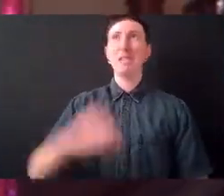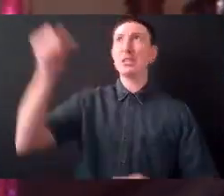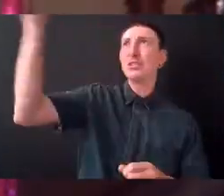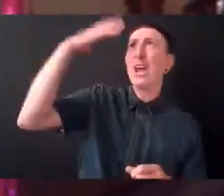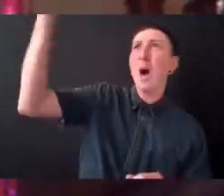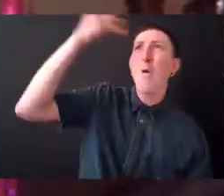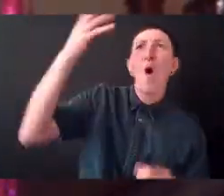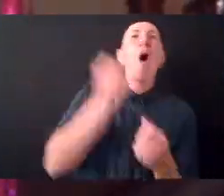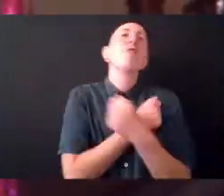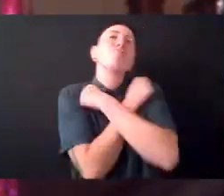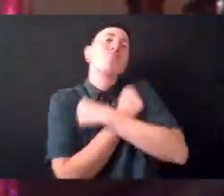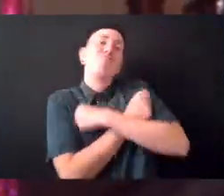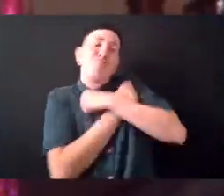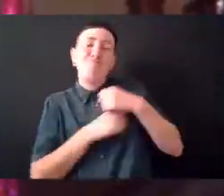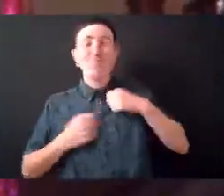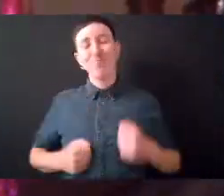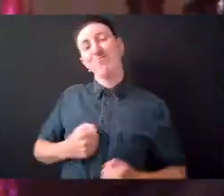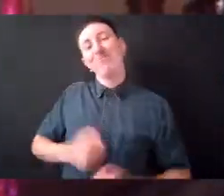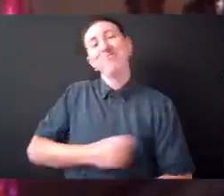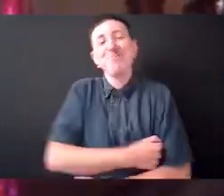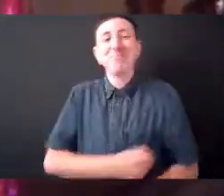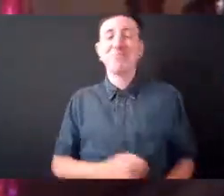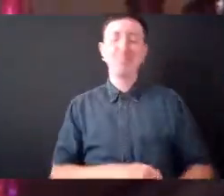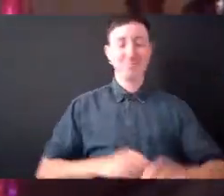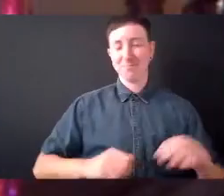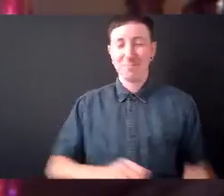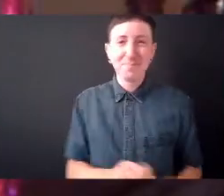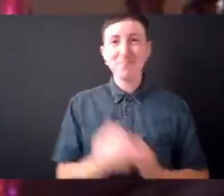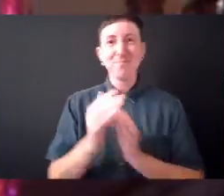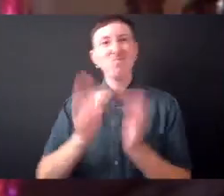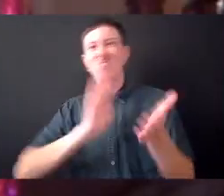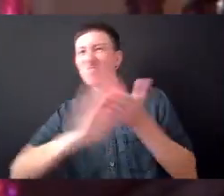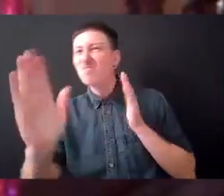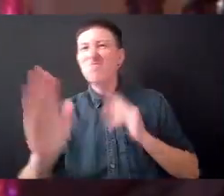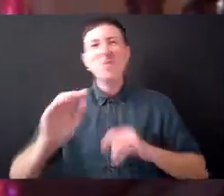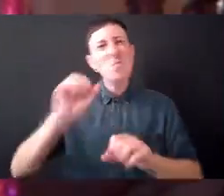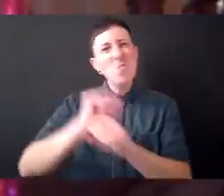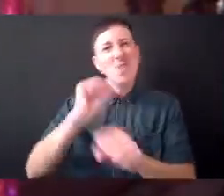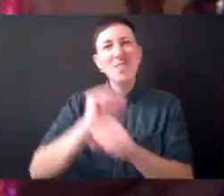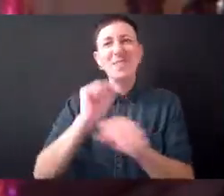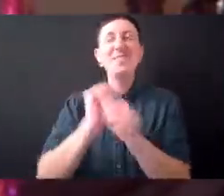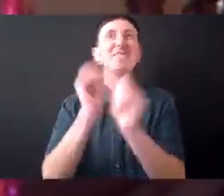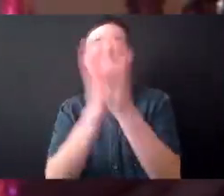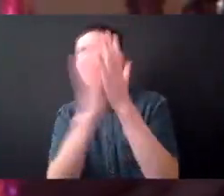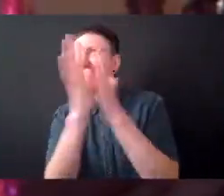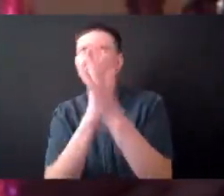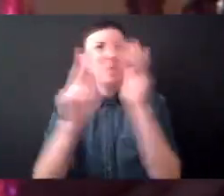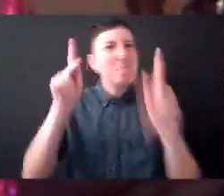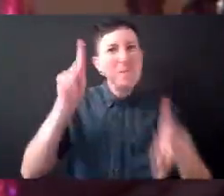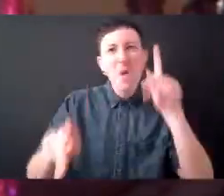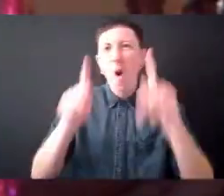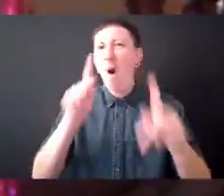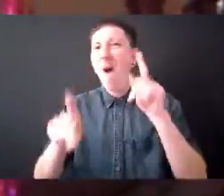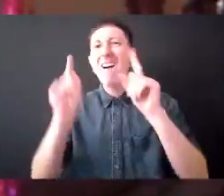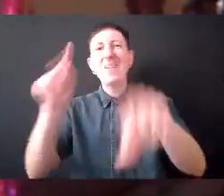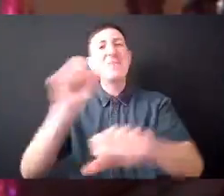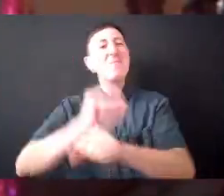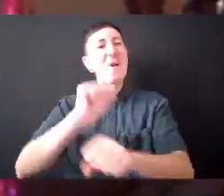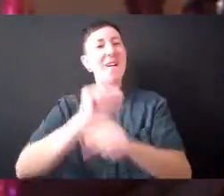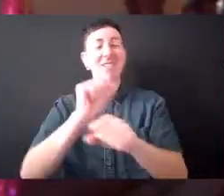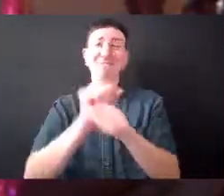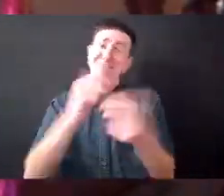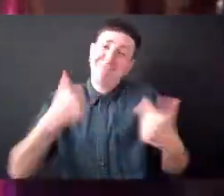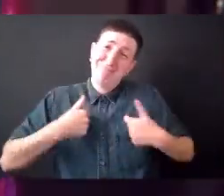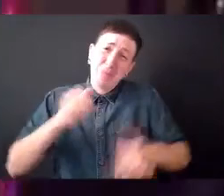Jump in the shower and the blood starts pumping. Out on the streets, the traffic starts jumping. Folks like me on the job from